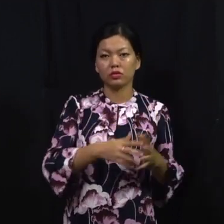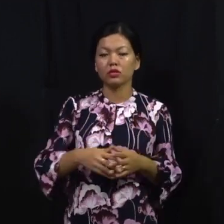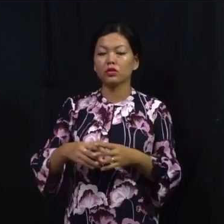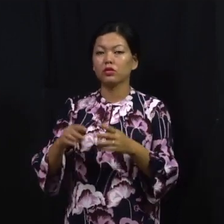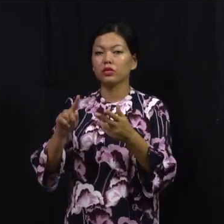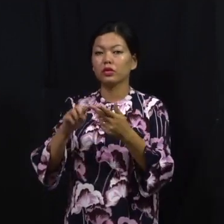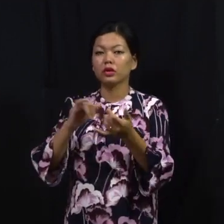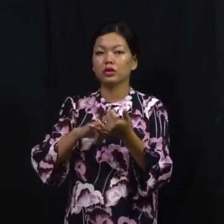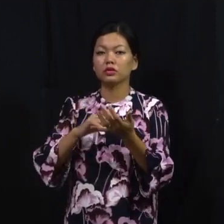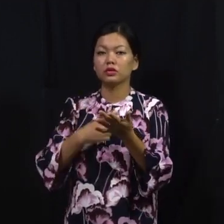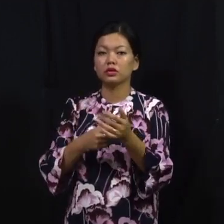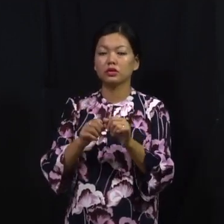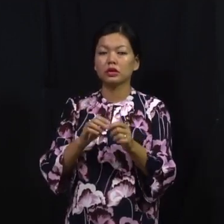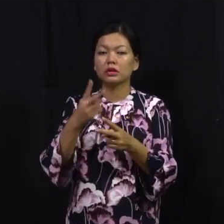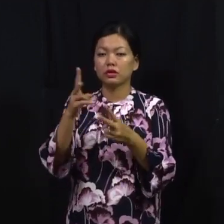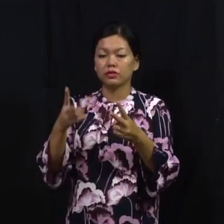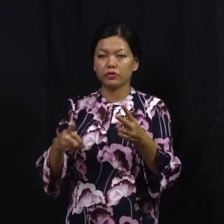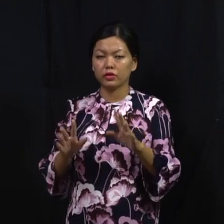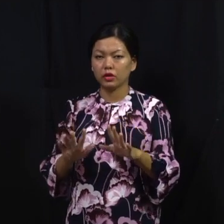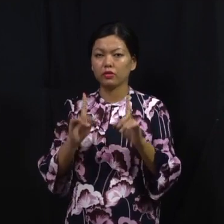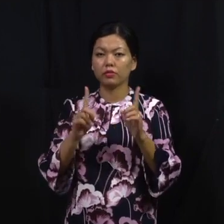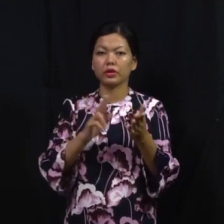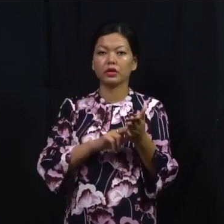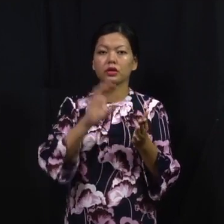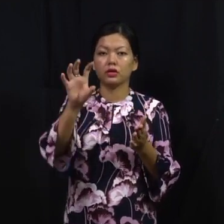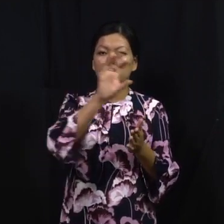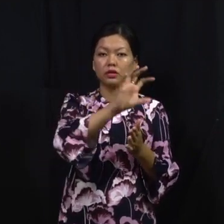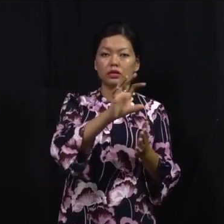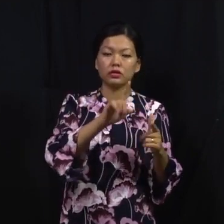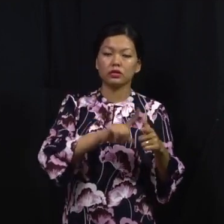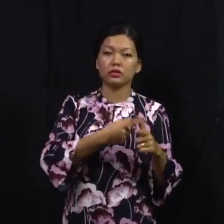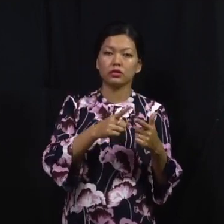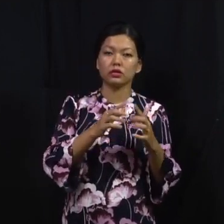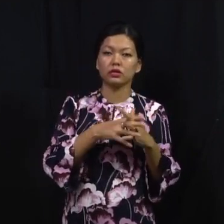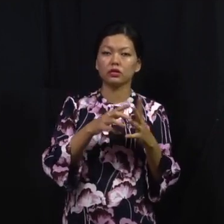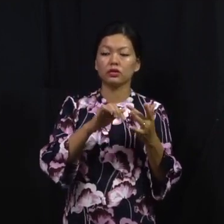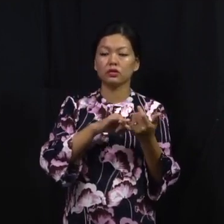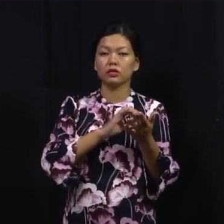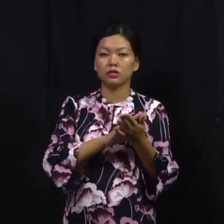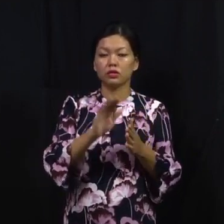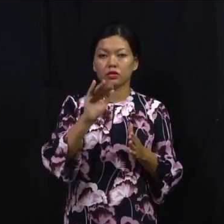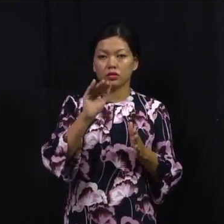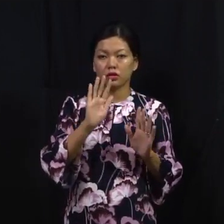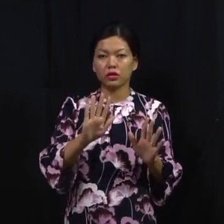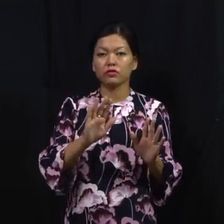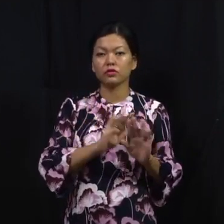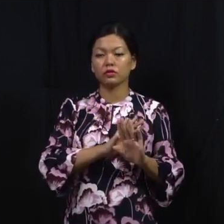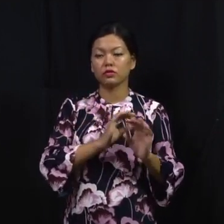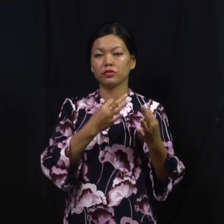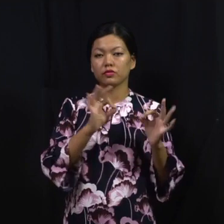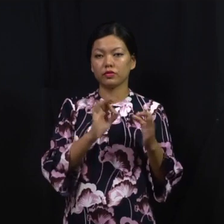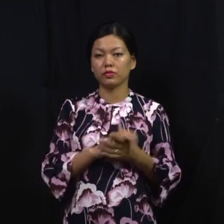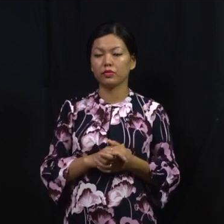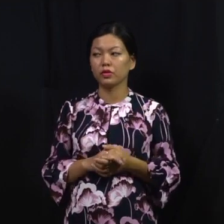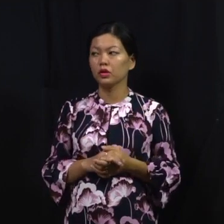fixed territory. Okay, point number 3 is talking about territory. To constitute a state, she needs a fixed and a